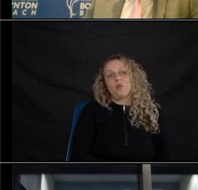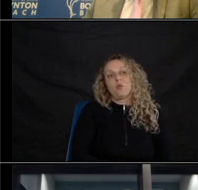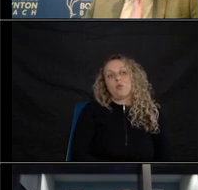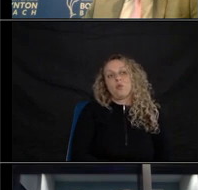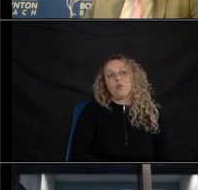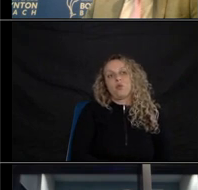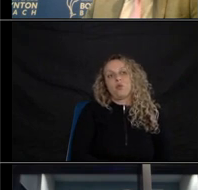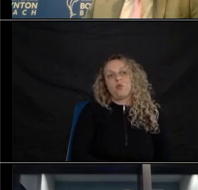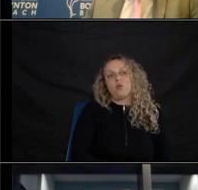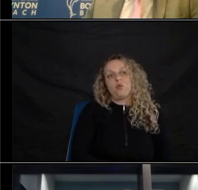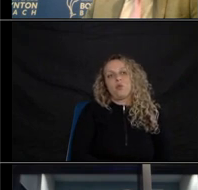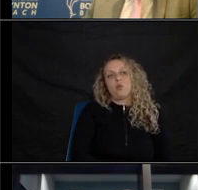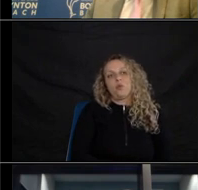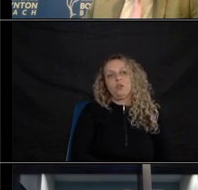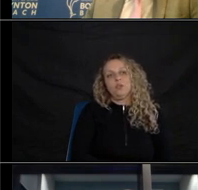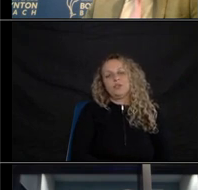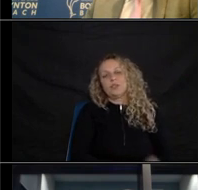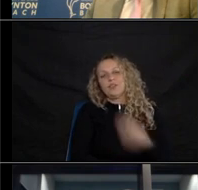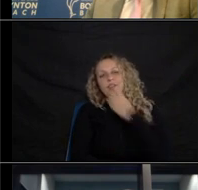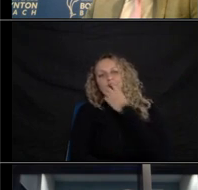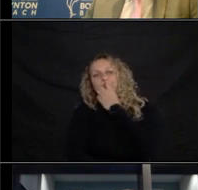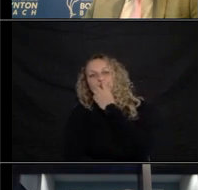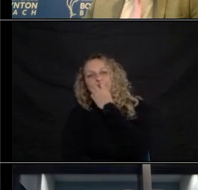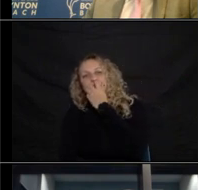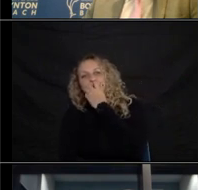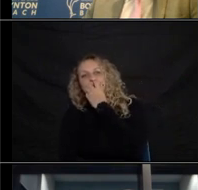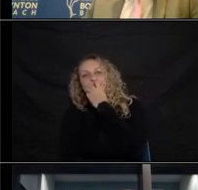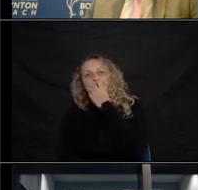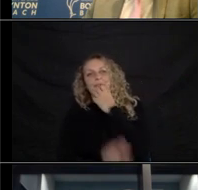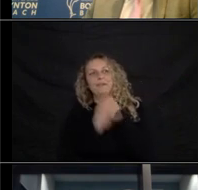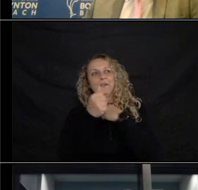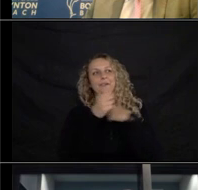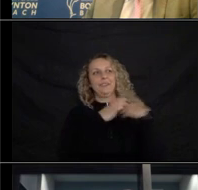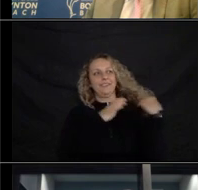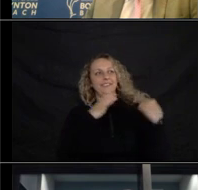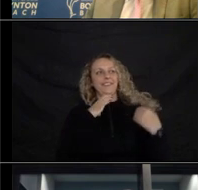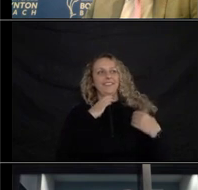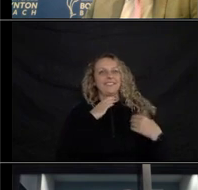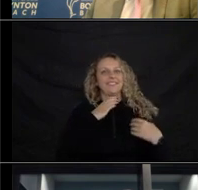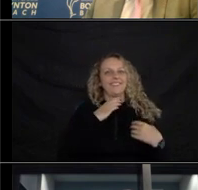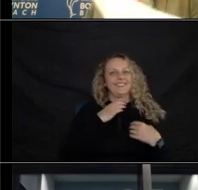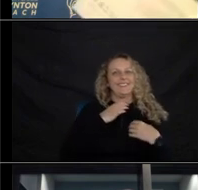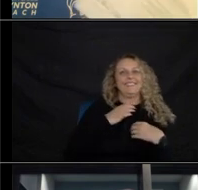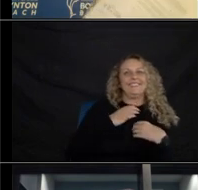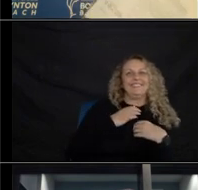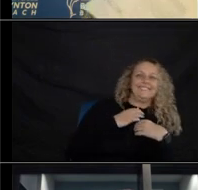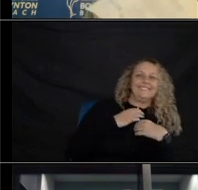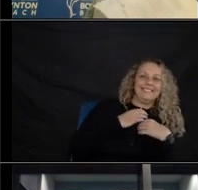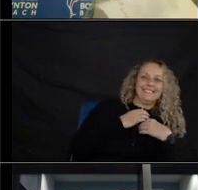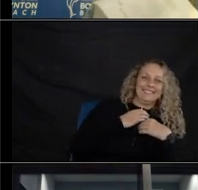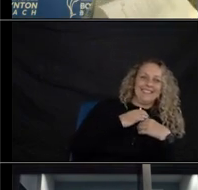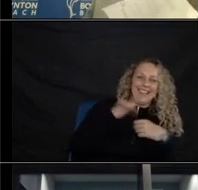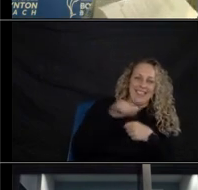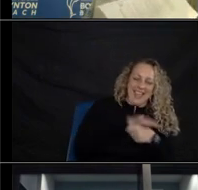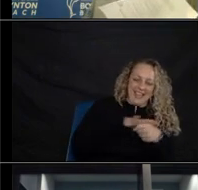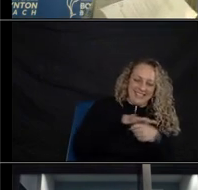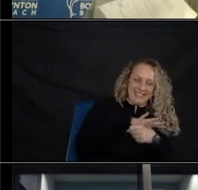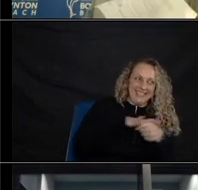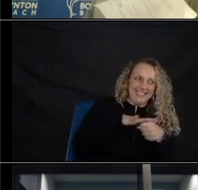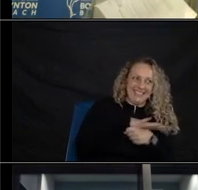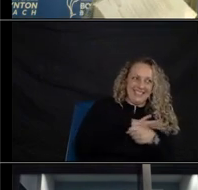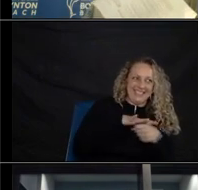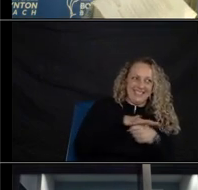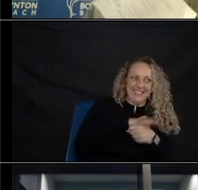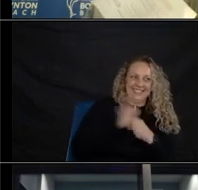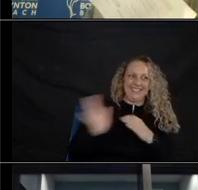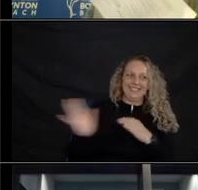another commission condition was that if the site, their site, imports stormwater